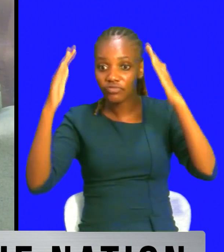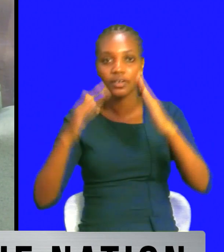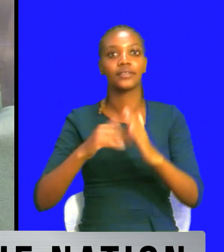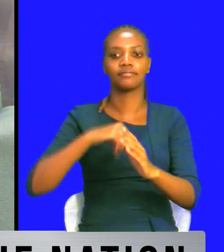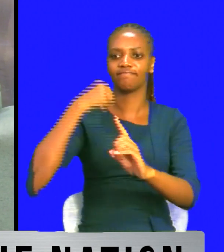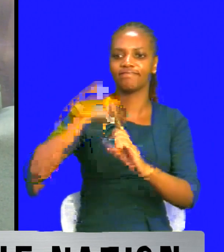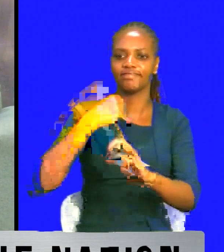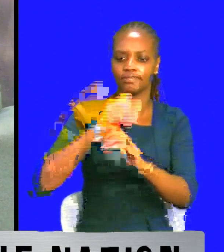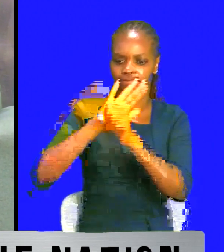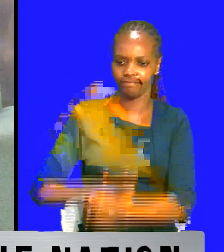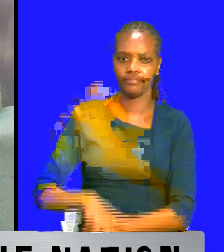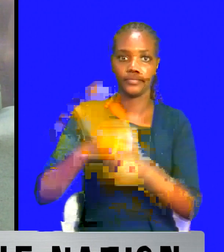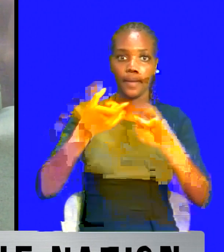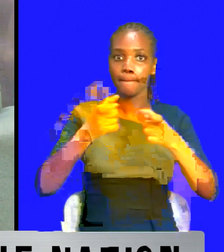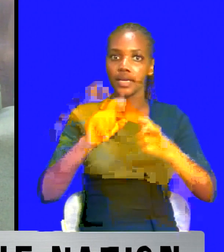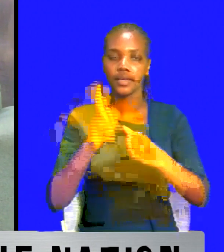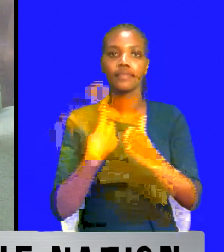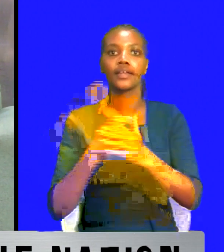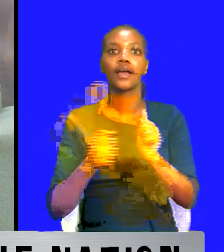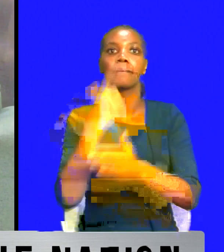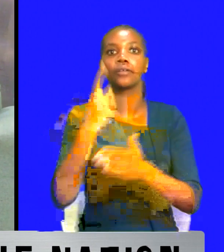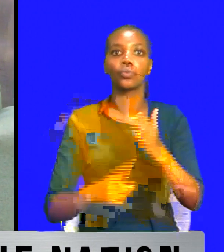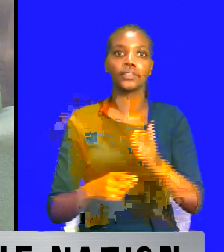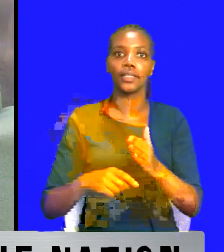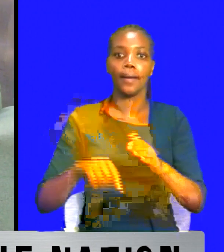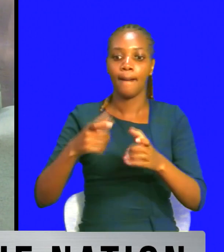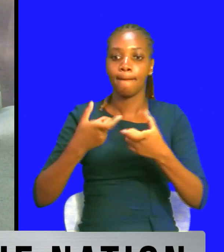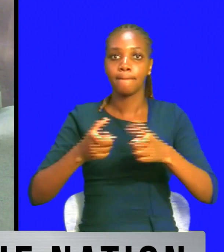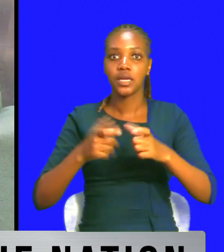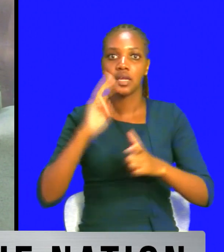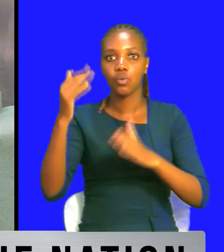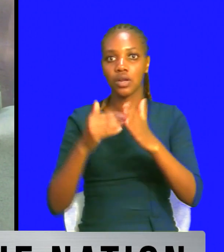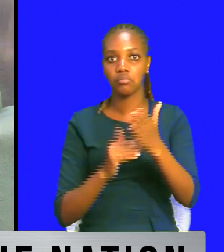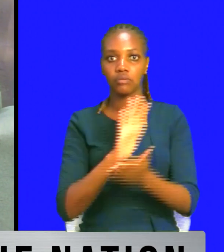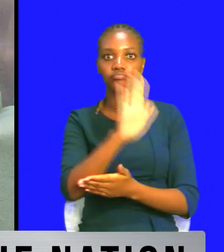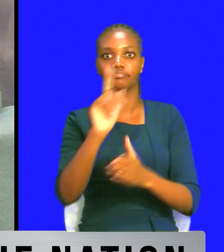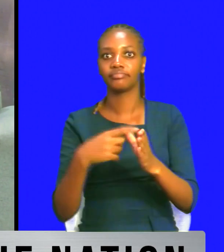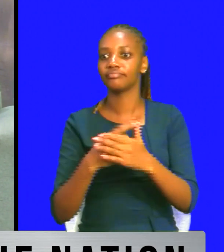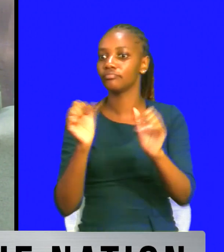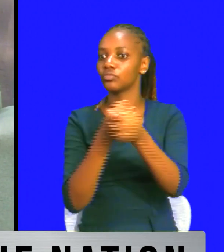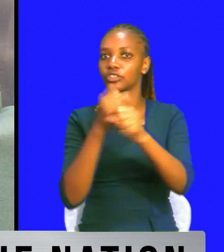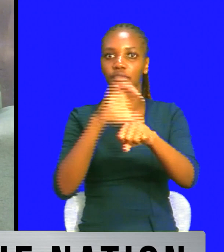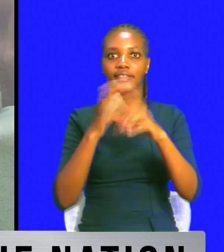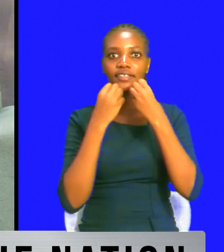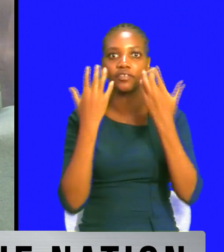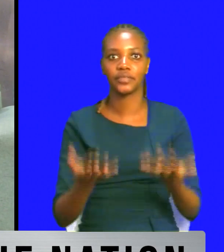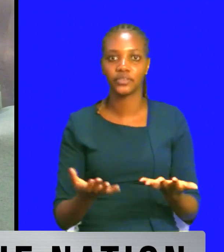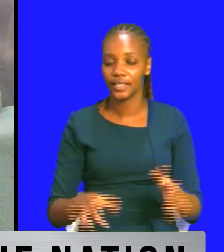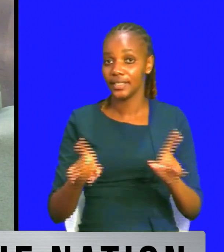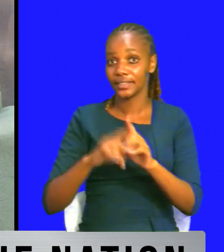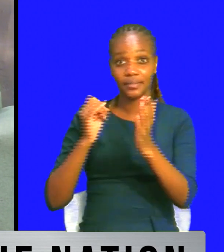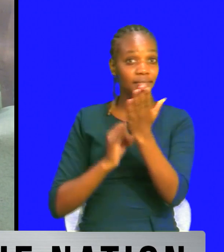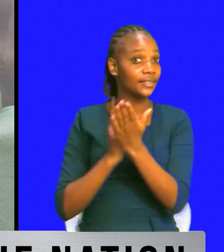going to create is a scenario where they are going to close out from you, and you may not get the information that you need. Jonah, intelligence is not just